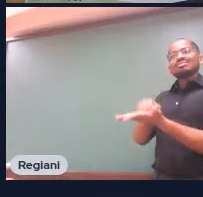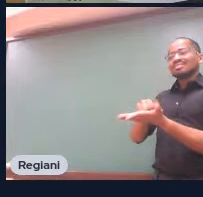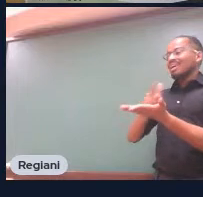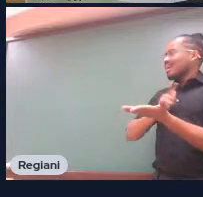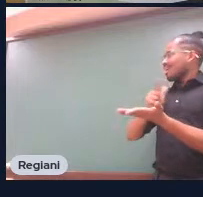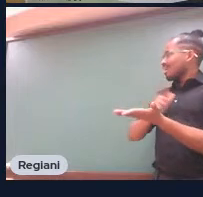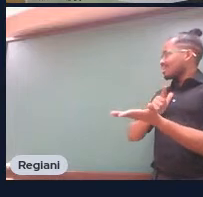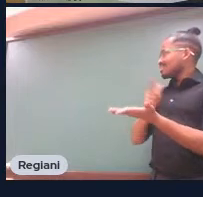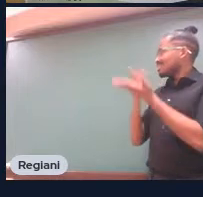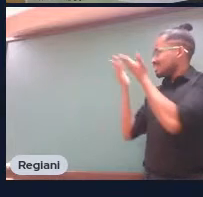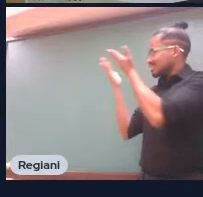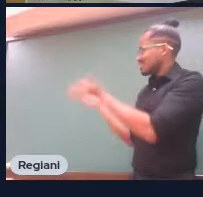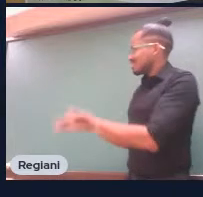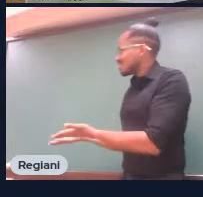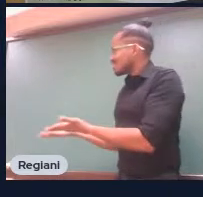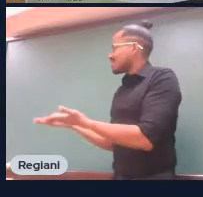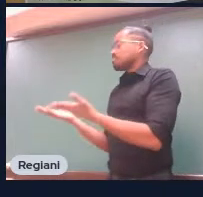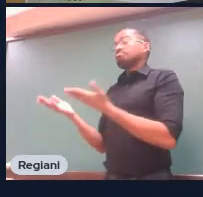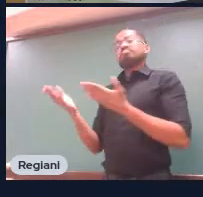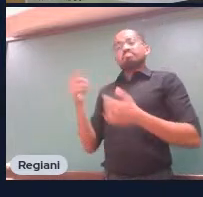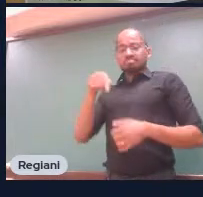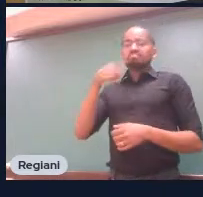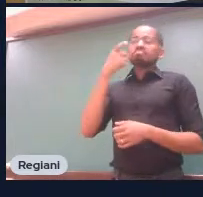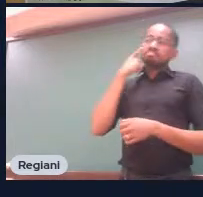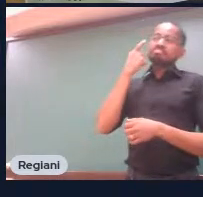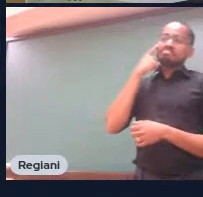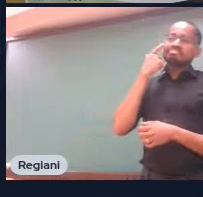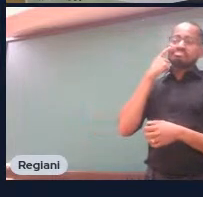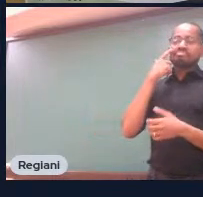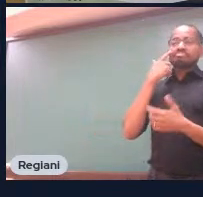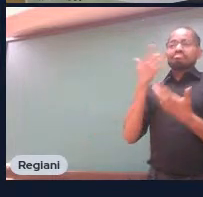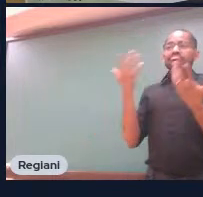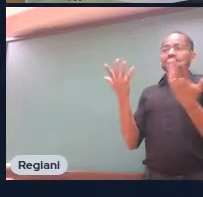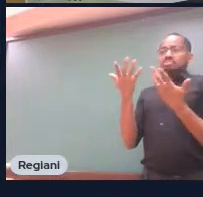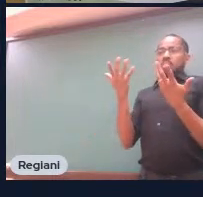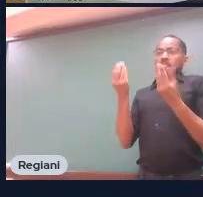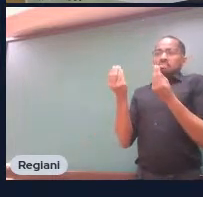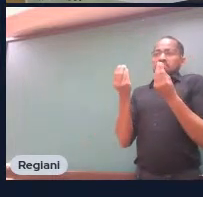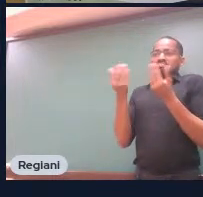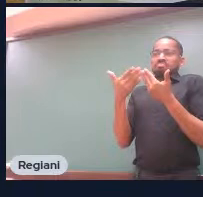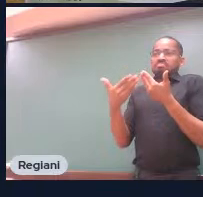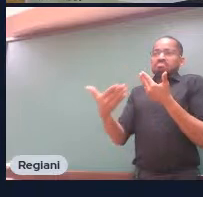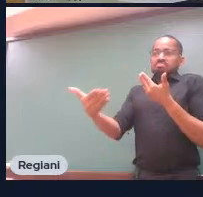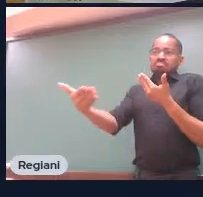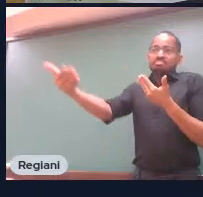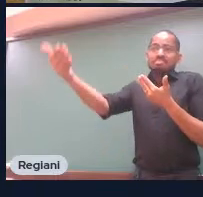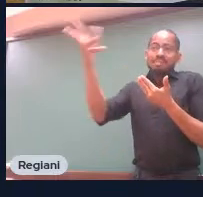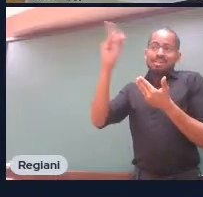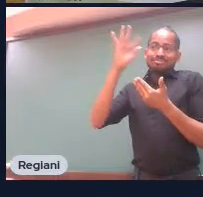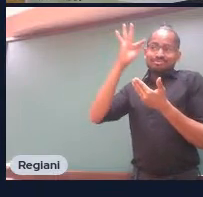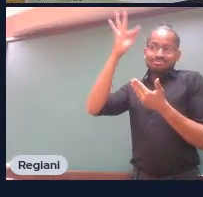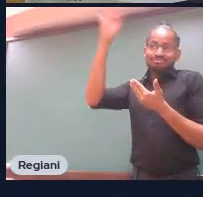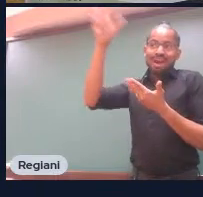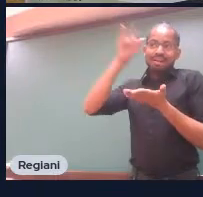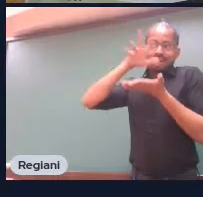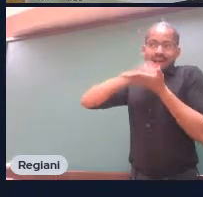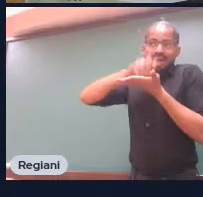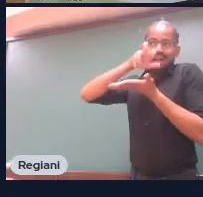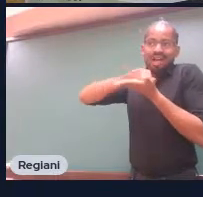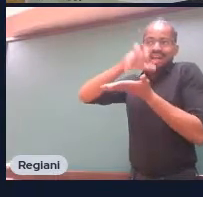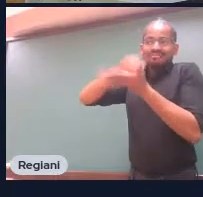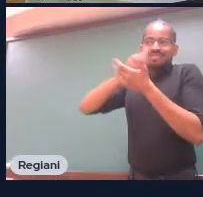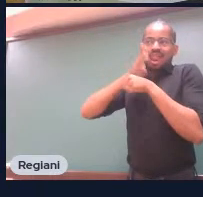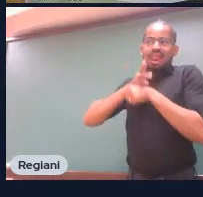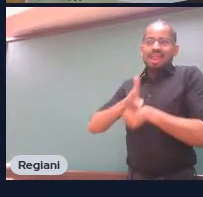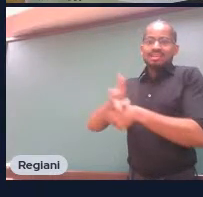this conference also tries to do it from the word go. And I think this is the future. Actually, what we are watching